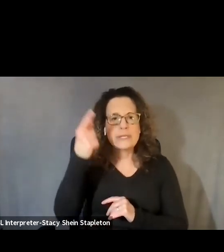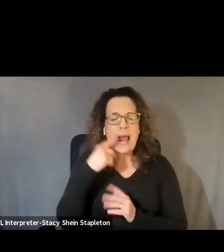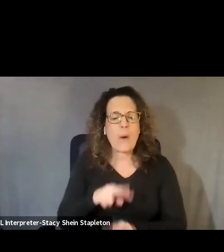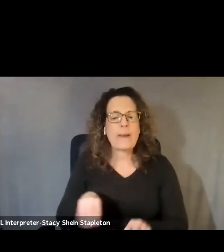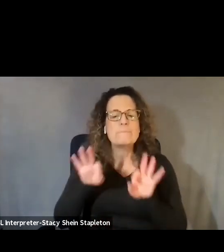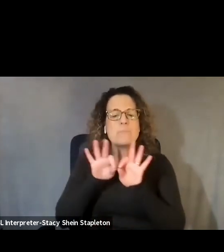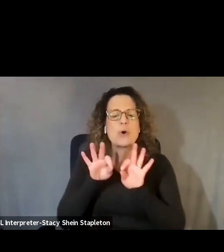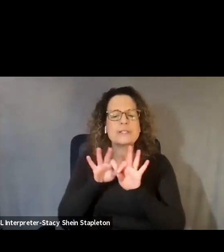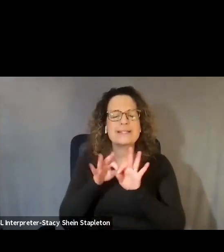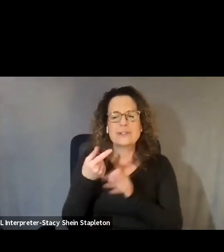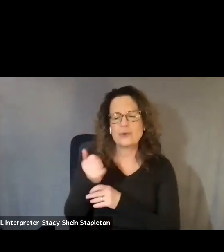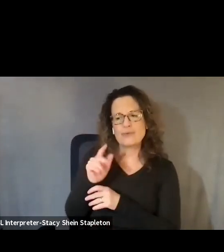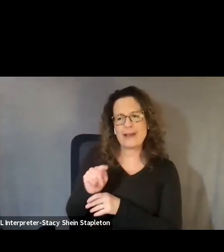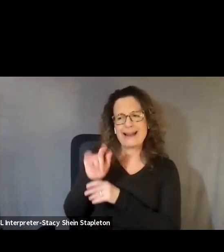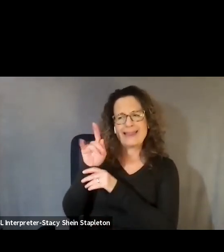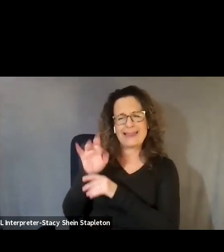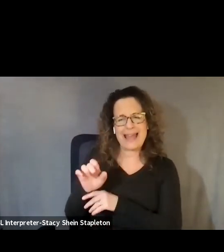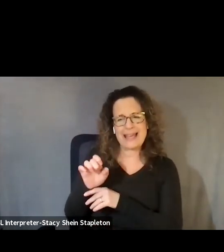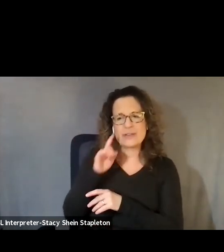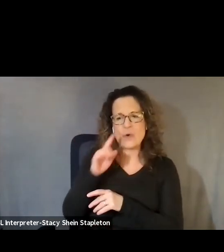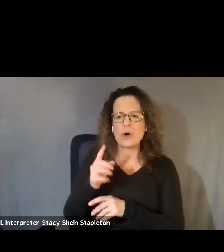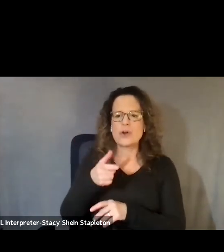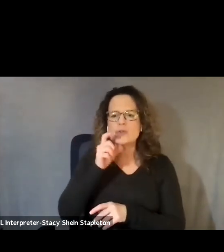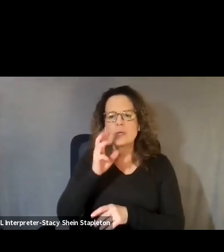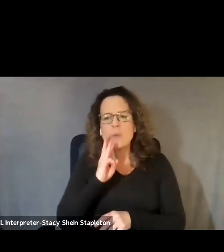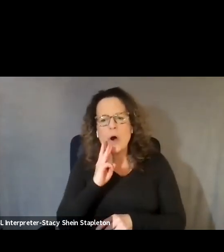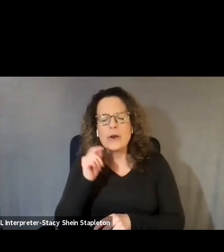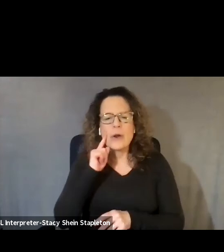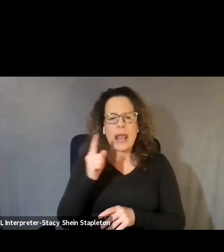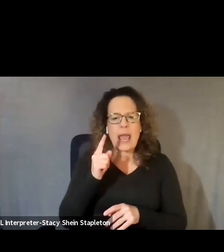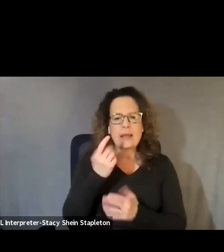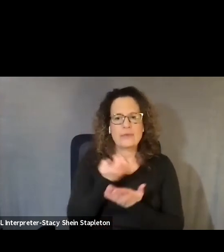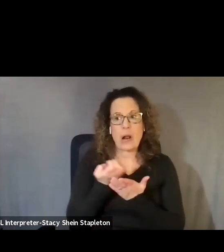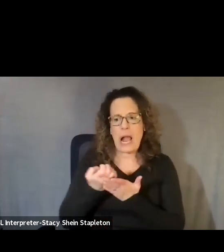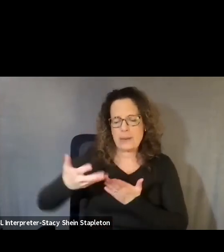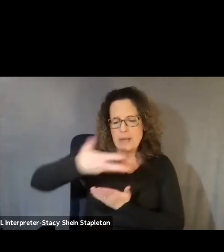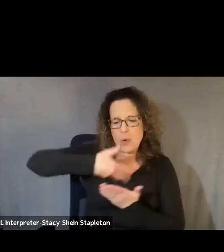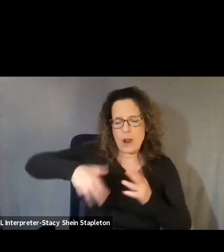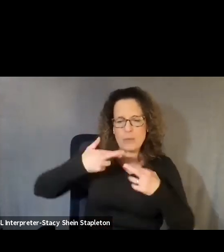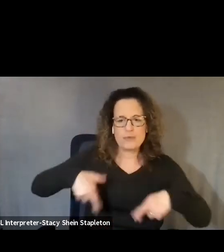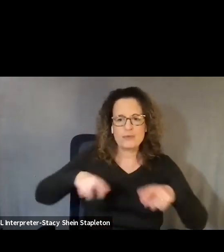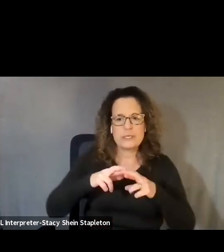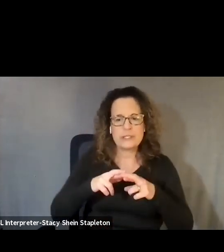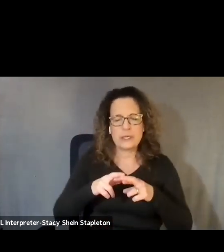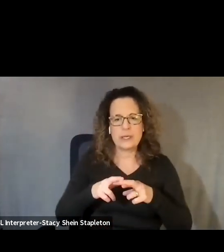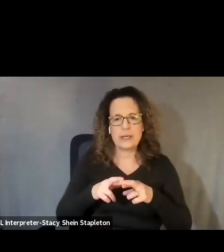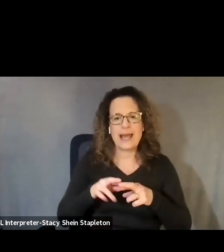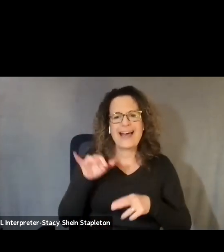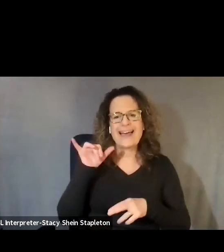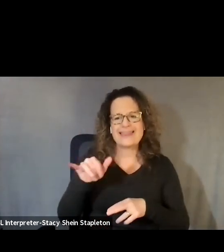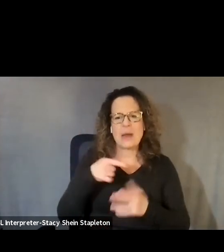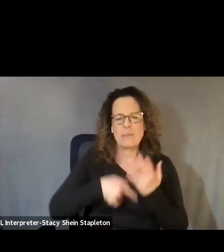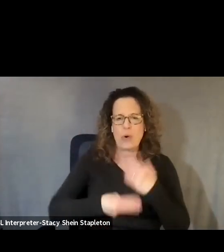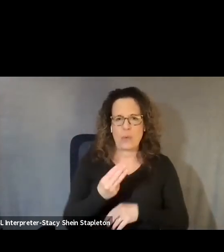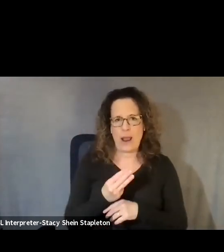Great Lakes are for drinking water and for our economy around this region, that